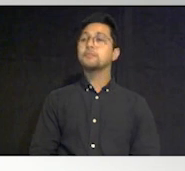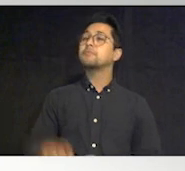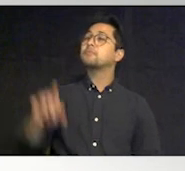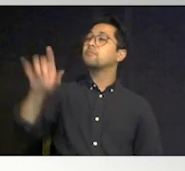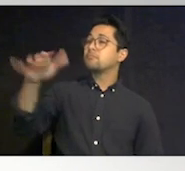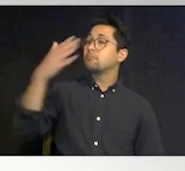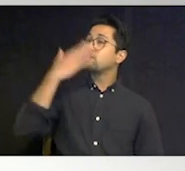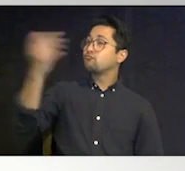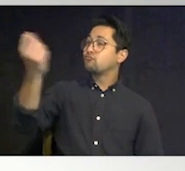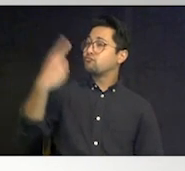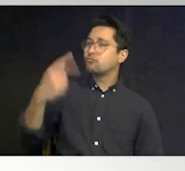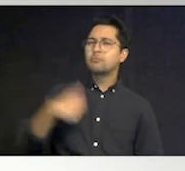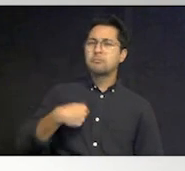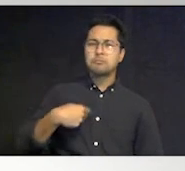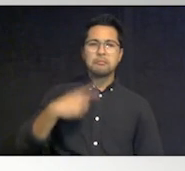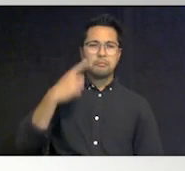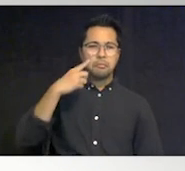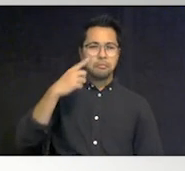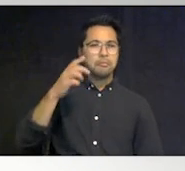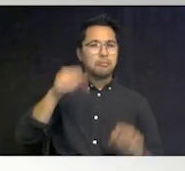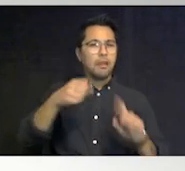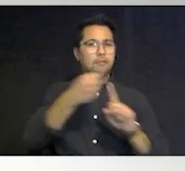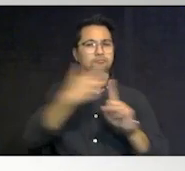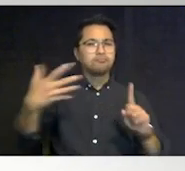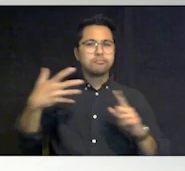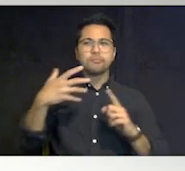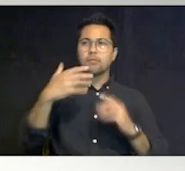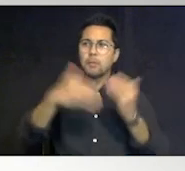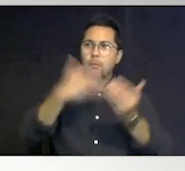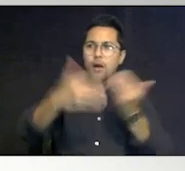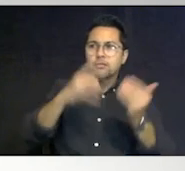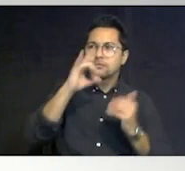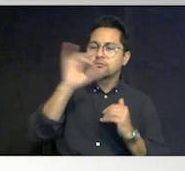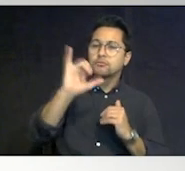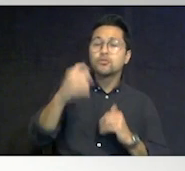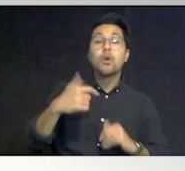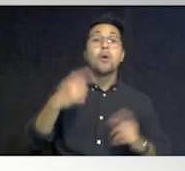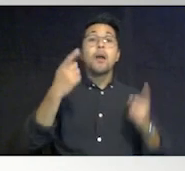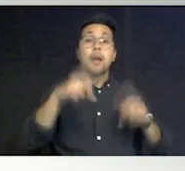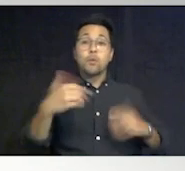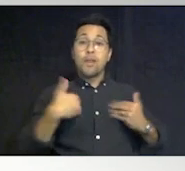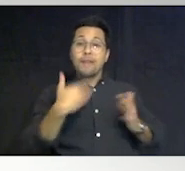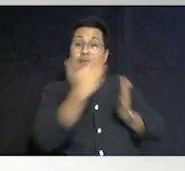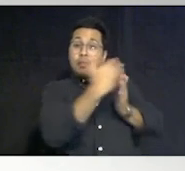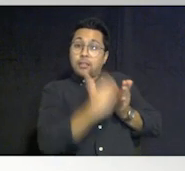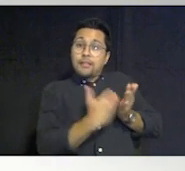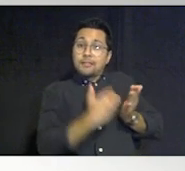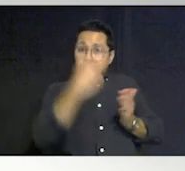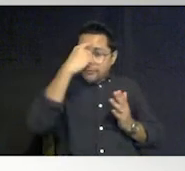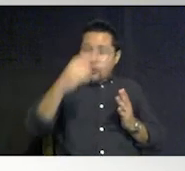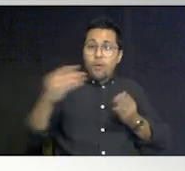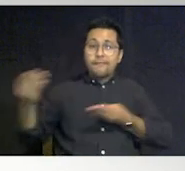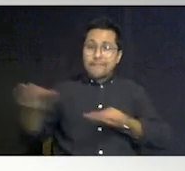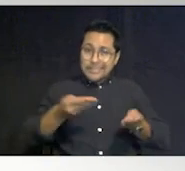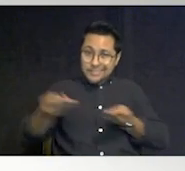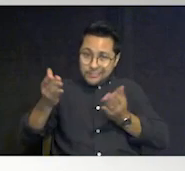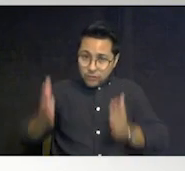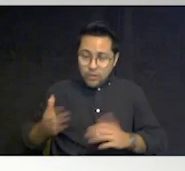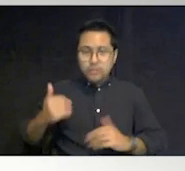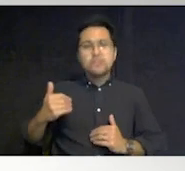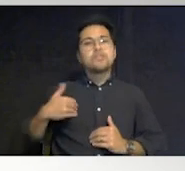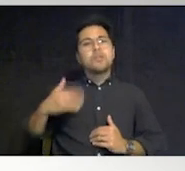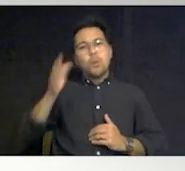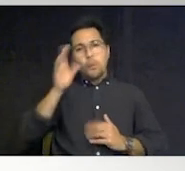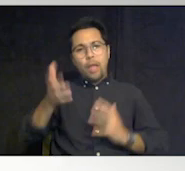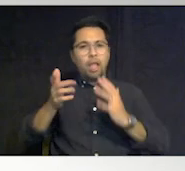That's a really good question. I think I can elaborate on how the process works now. So we maintain a list of facilitators. We go through a rotation, so we make sure